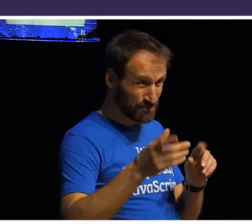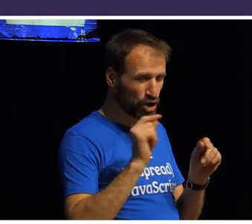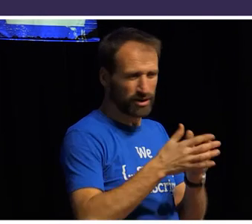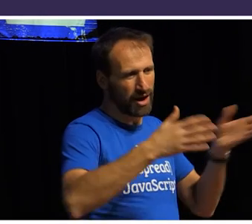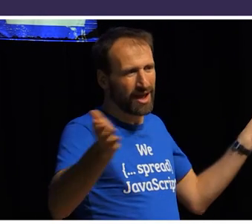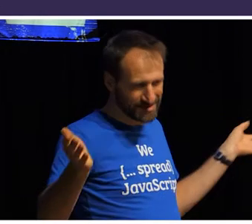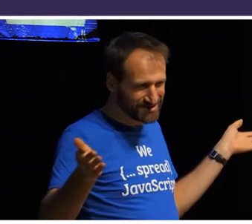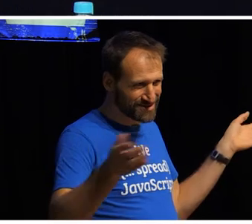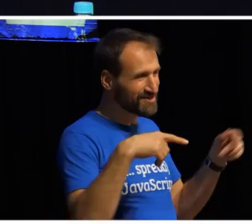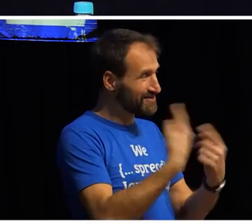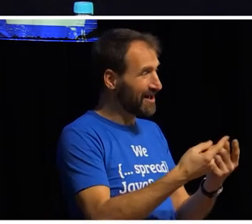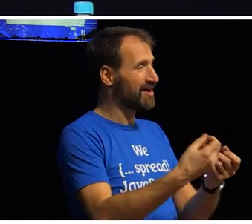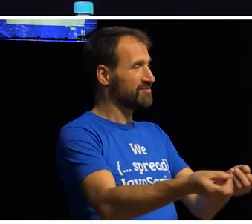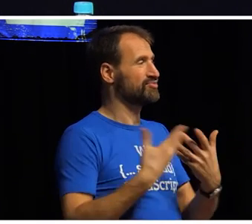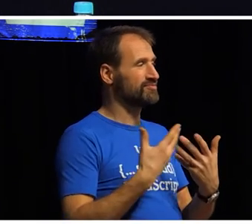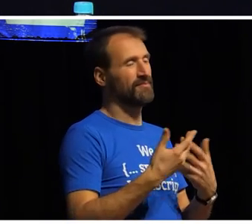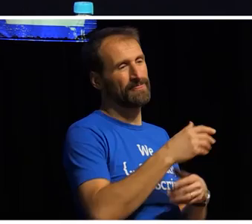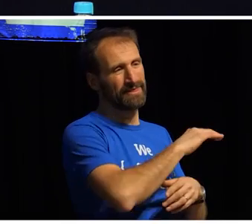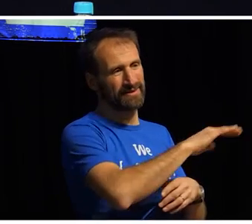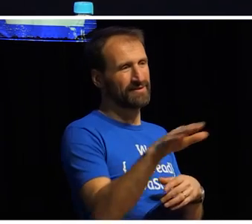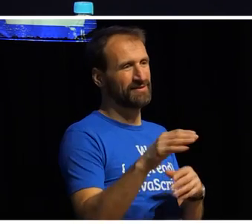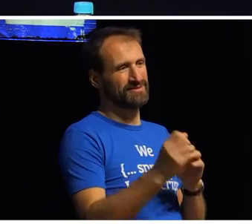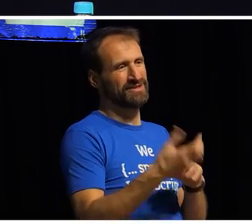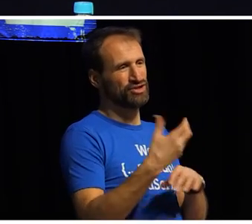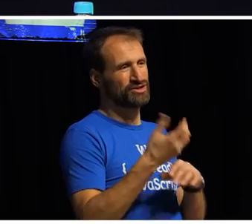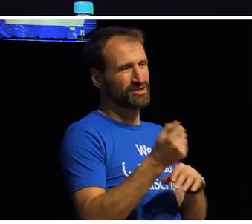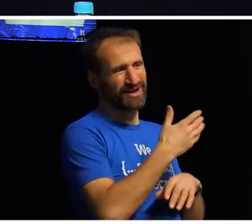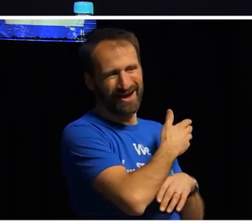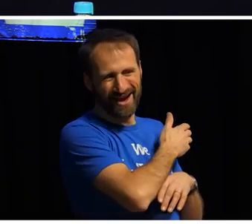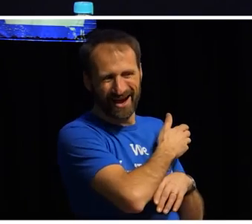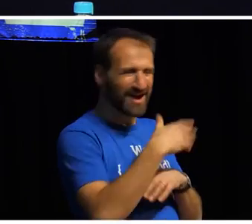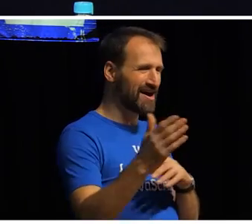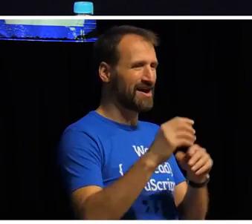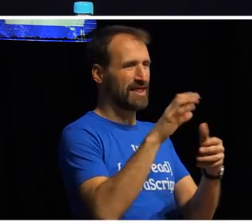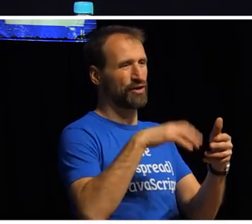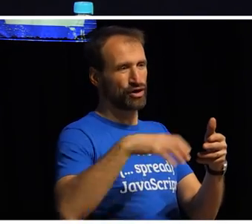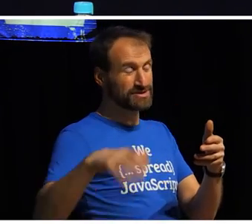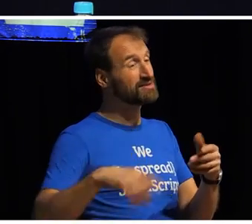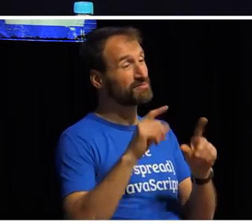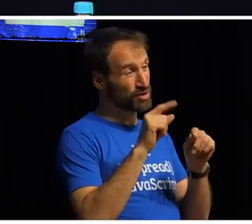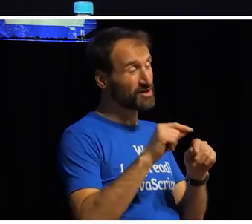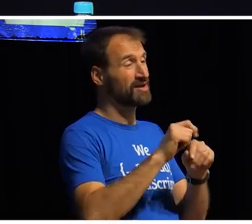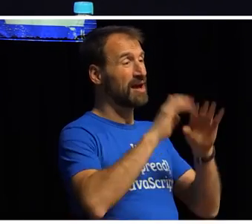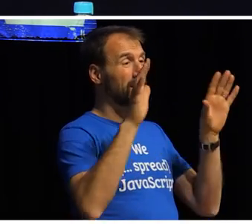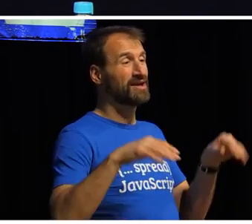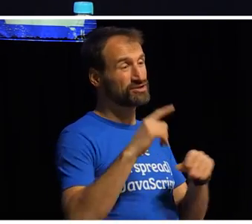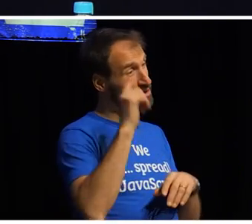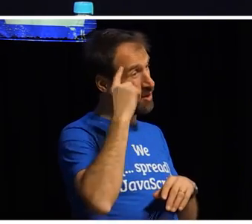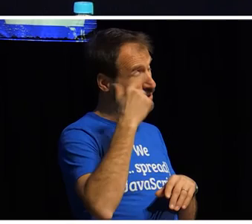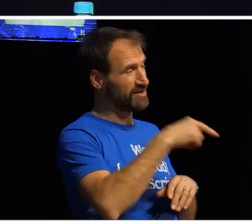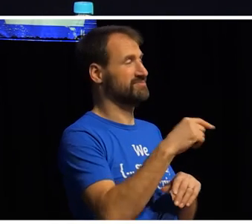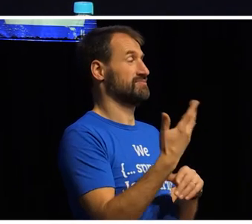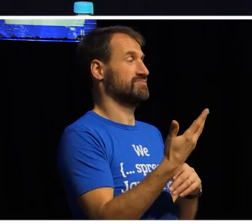basically like SQL injection you get a no SQL injection to return all the records and depending on your application logic this might have just made a pretty major